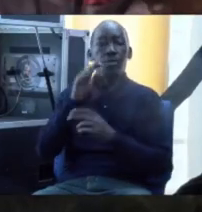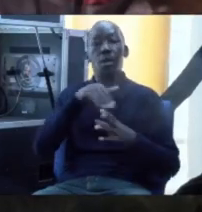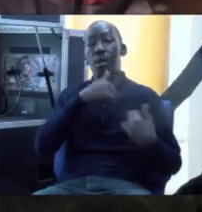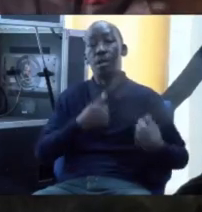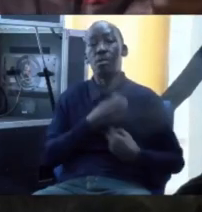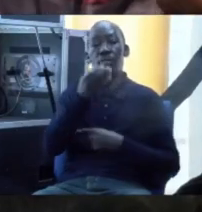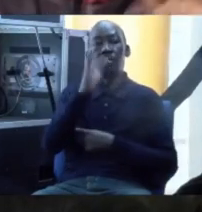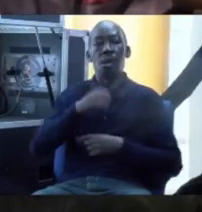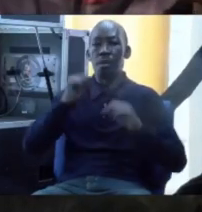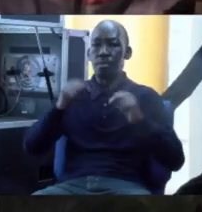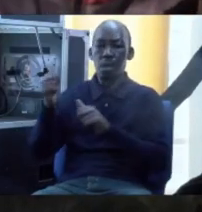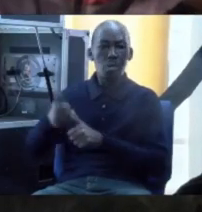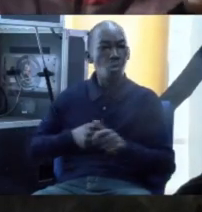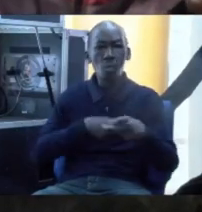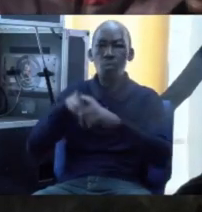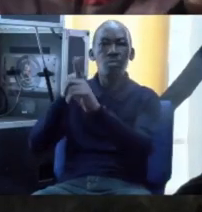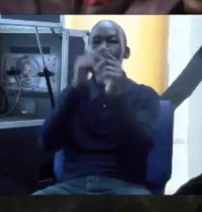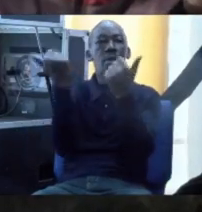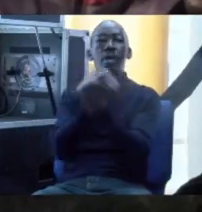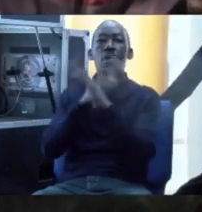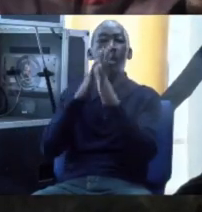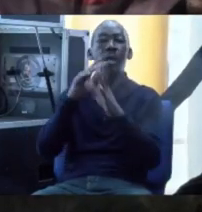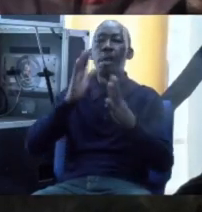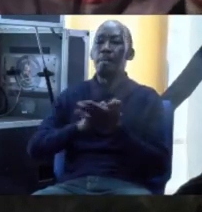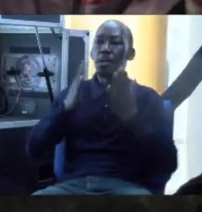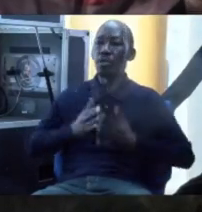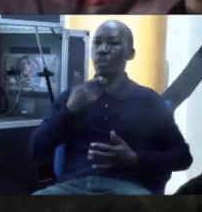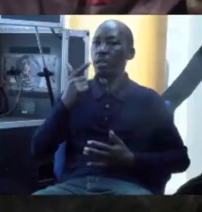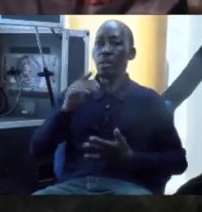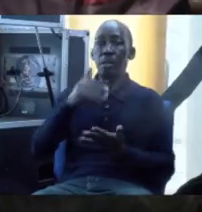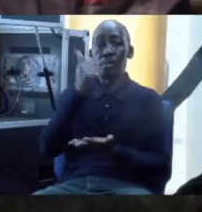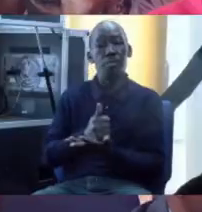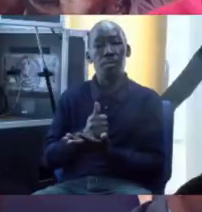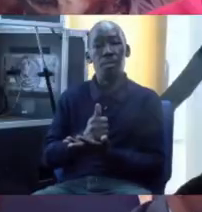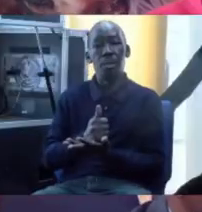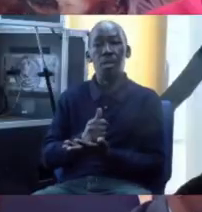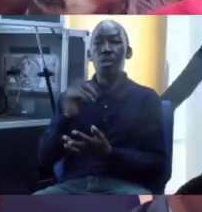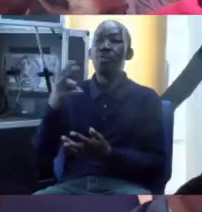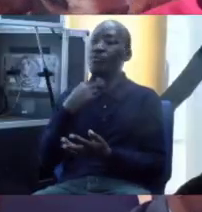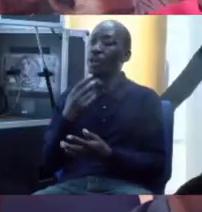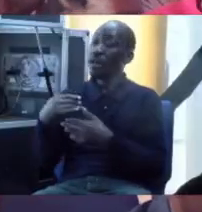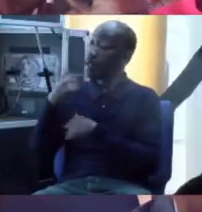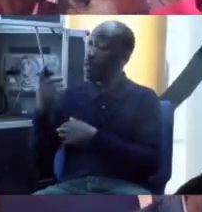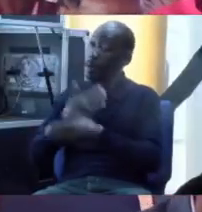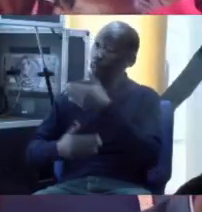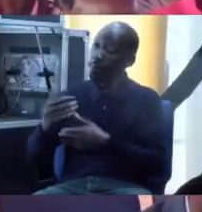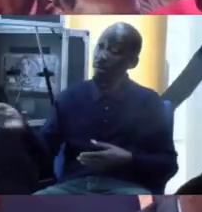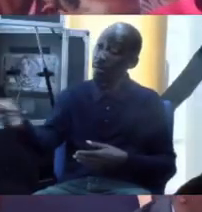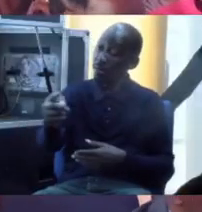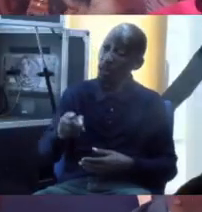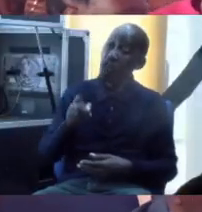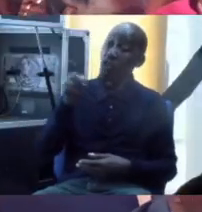can accompany you everywhere you go. Somebody say amen. Come on, bump your door, tell him, neighbor, you are not